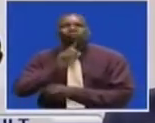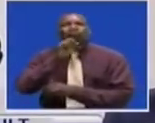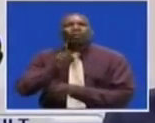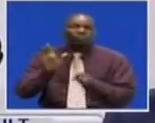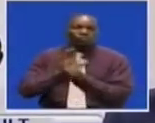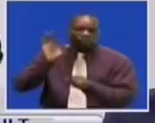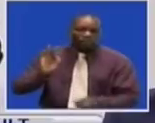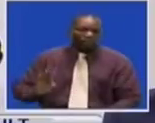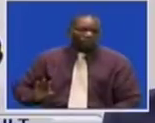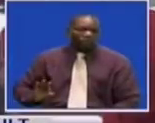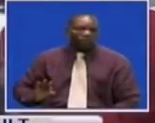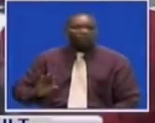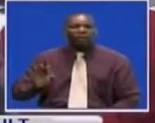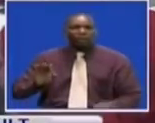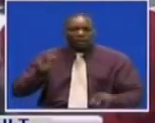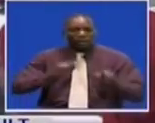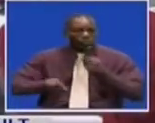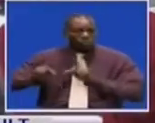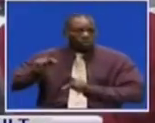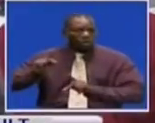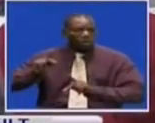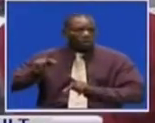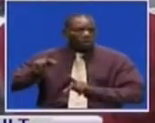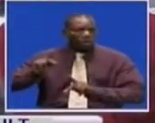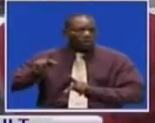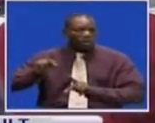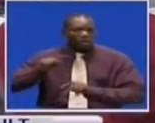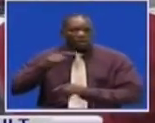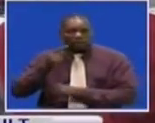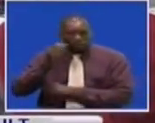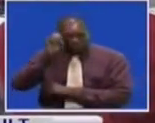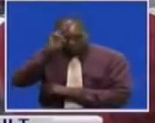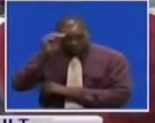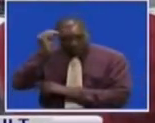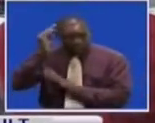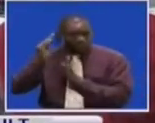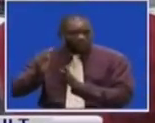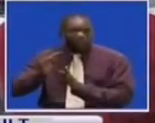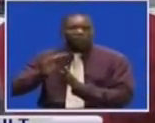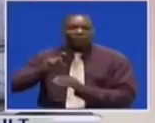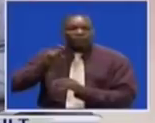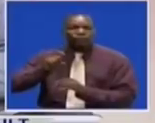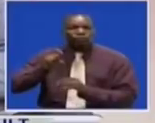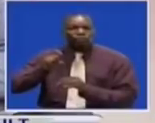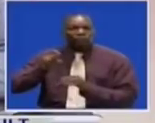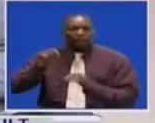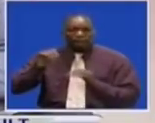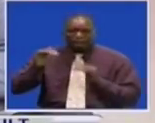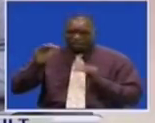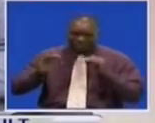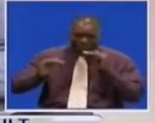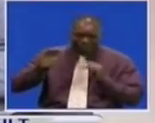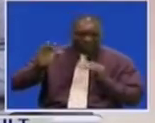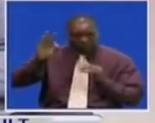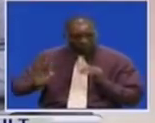benefit to citizens. And Mr. Musukwa also says there is need to ensure there is a balance in terms of mining